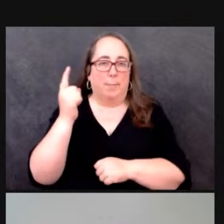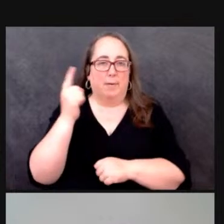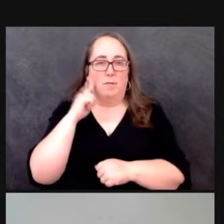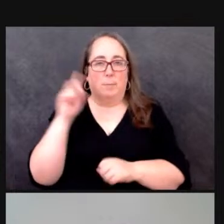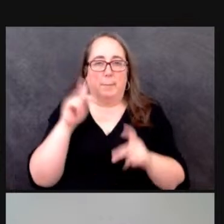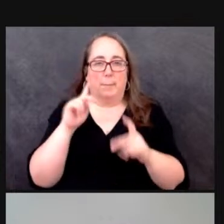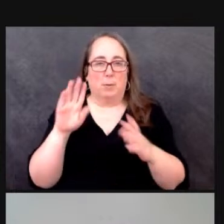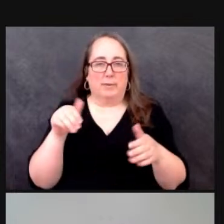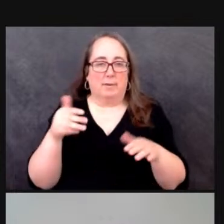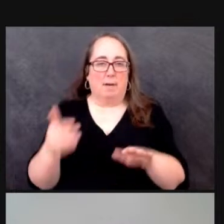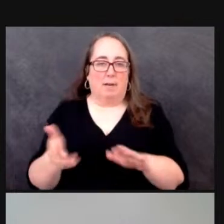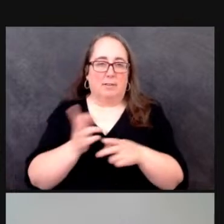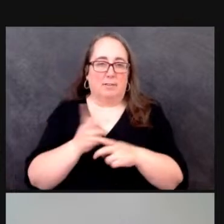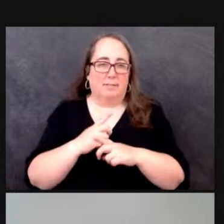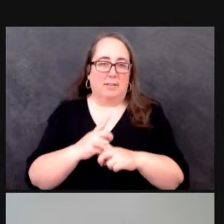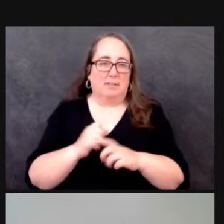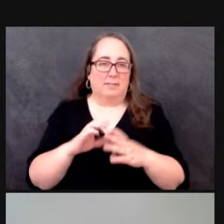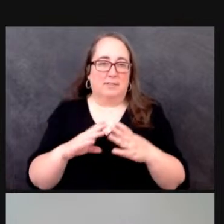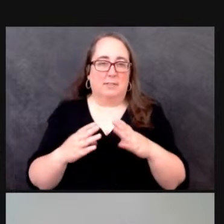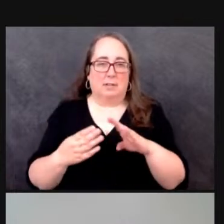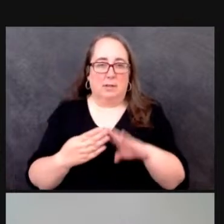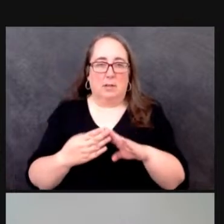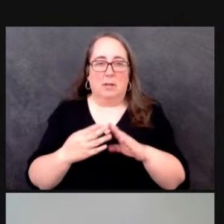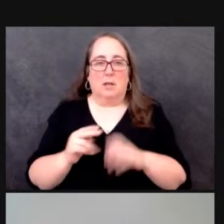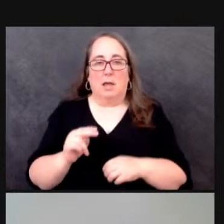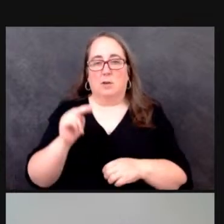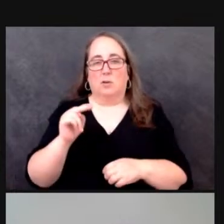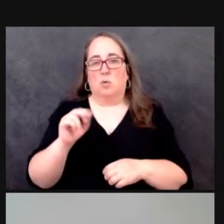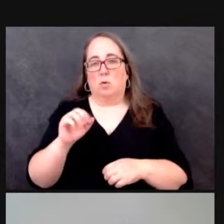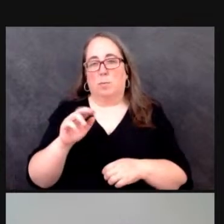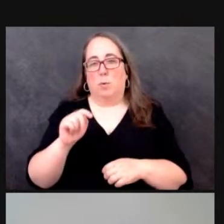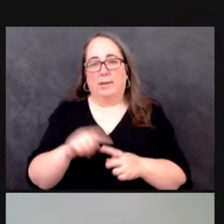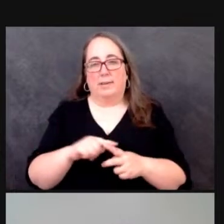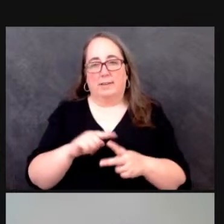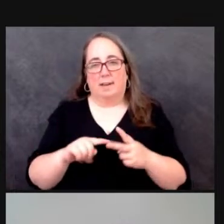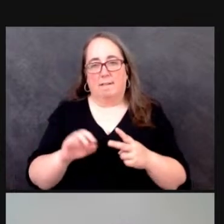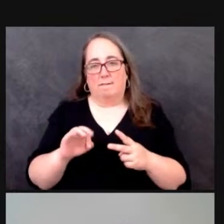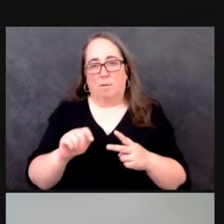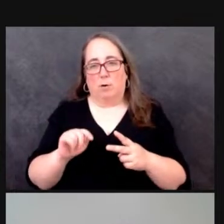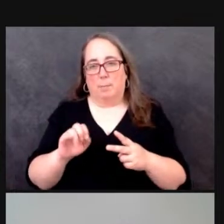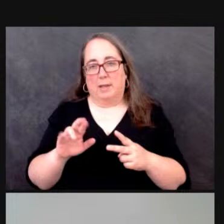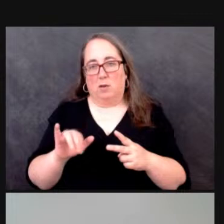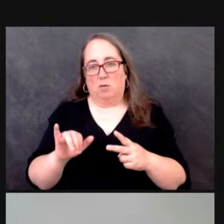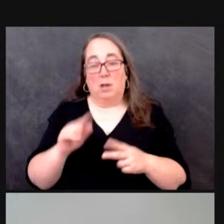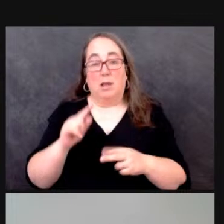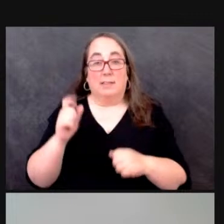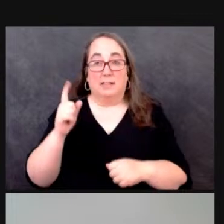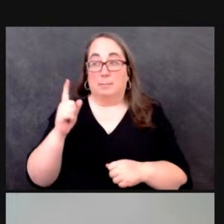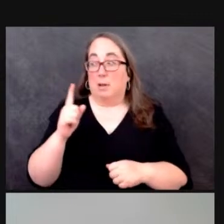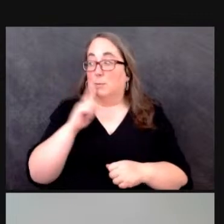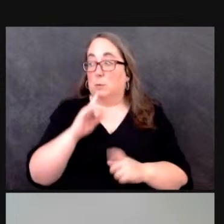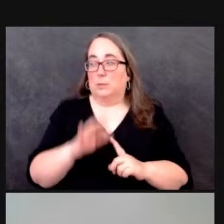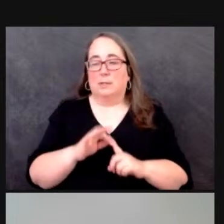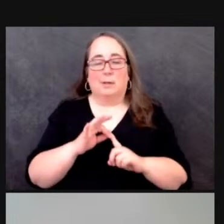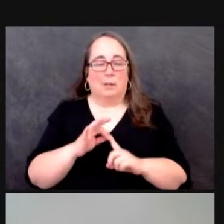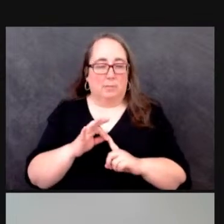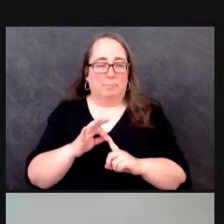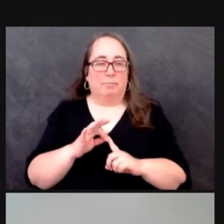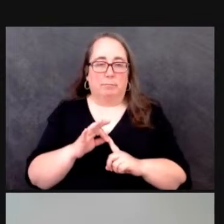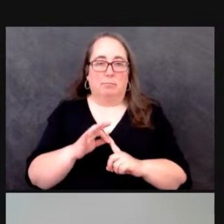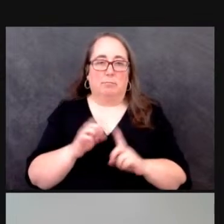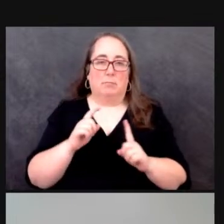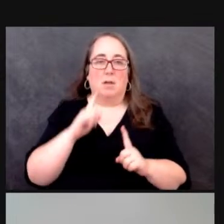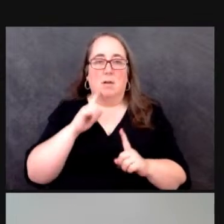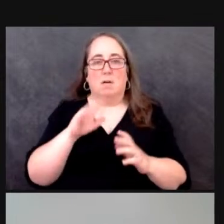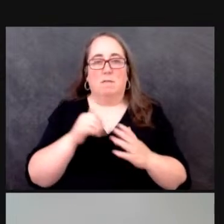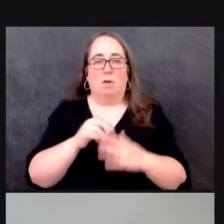fallen in defense of the city at the battles of North Point and Fort McHenry. This monument is unique as it is dedicated to all